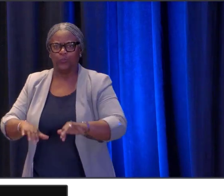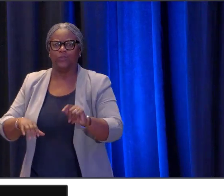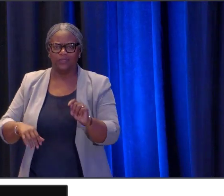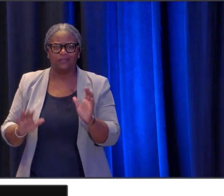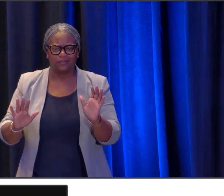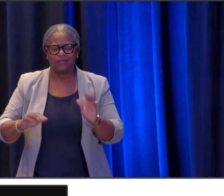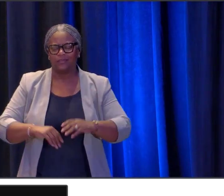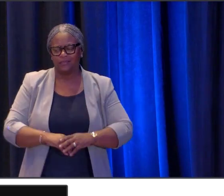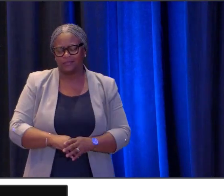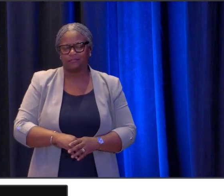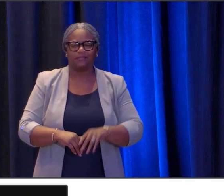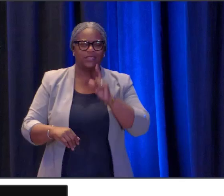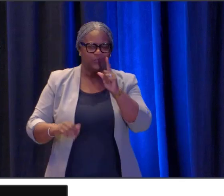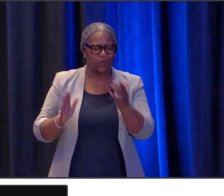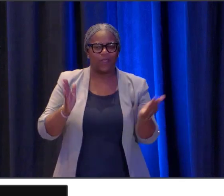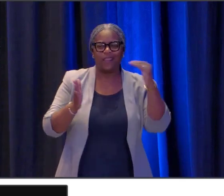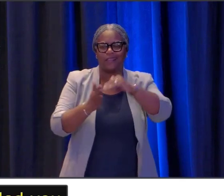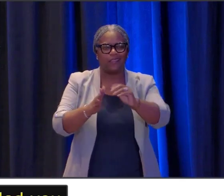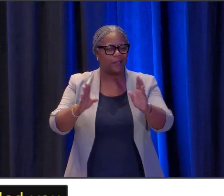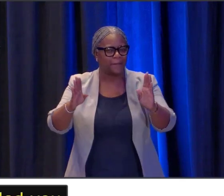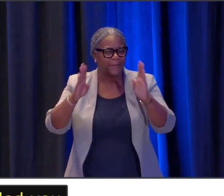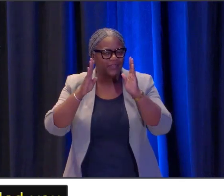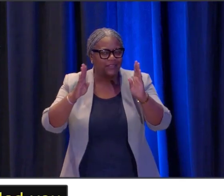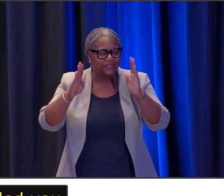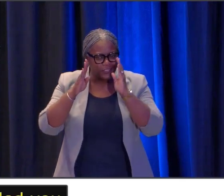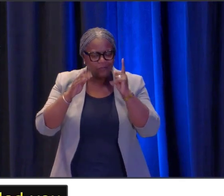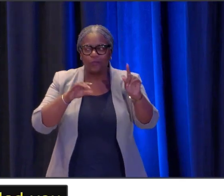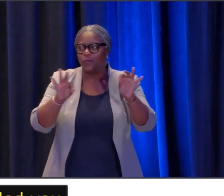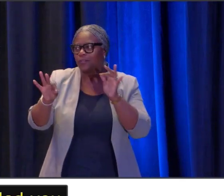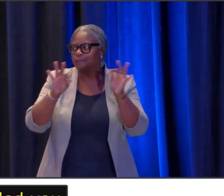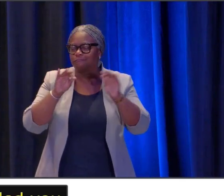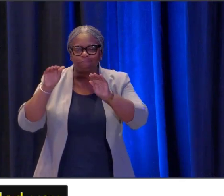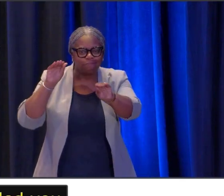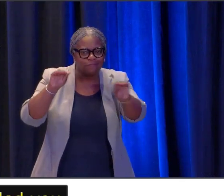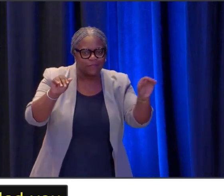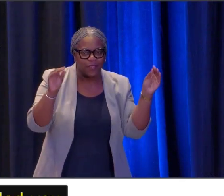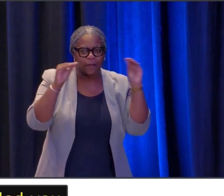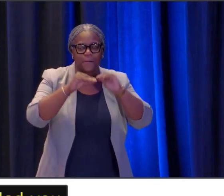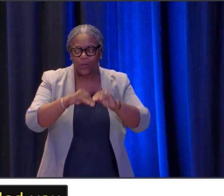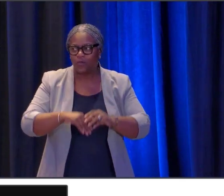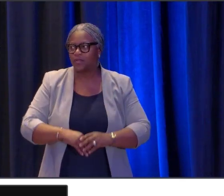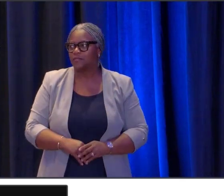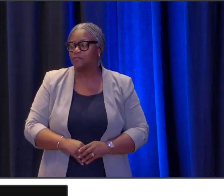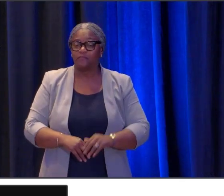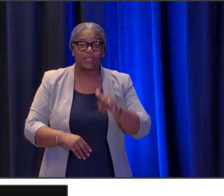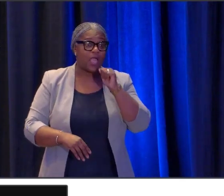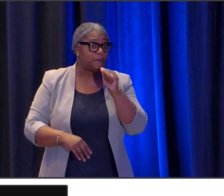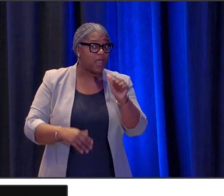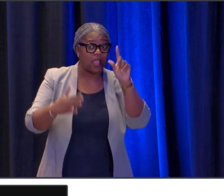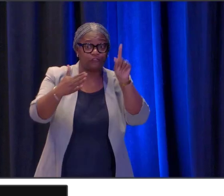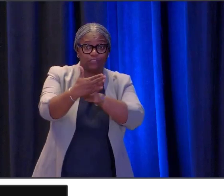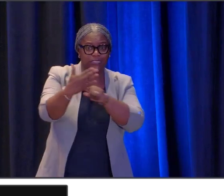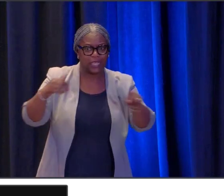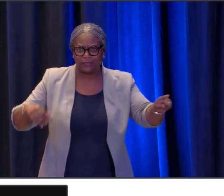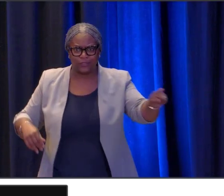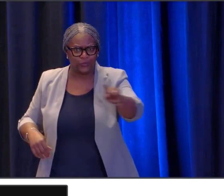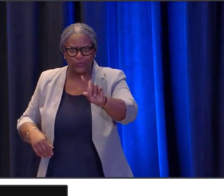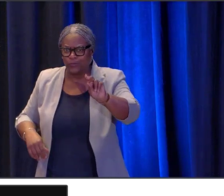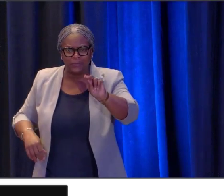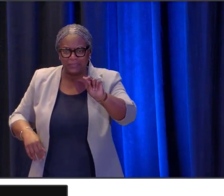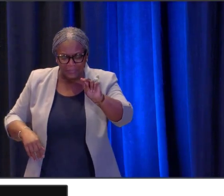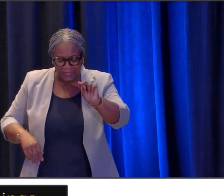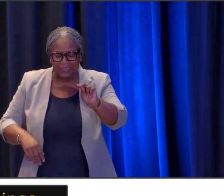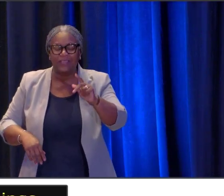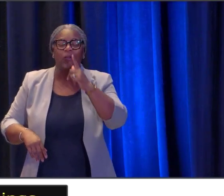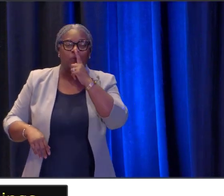So really pay attention to those things. And I'm not criticizing you all together here, because as a result of putting out a